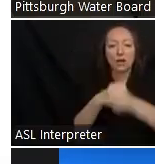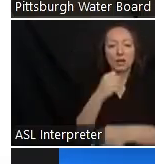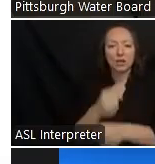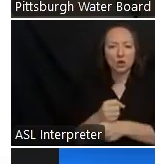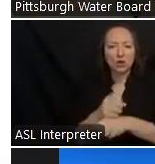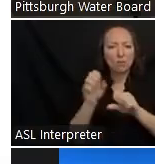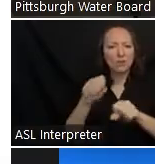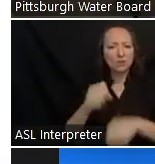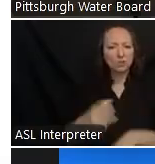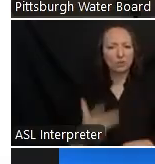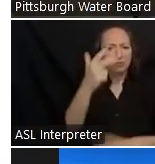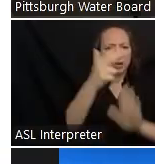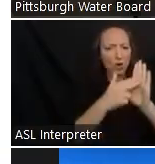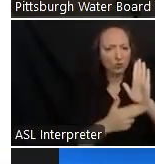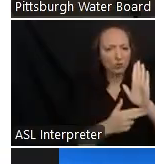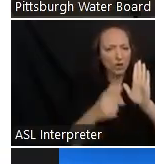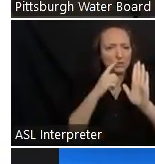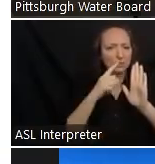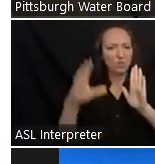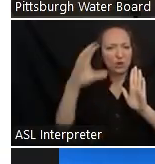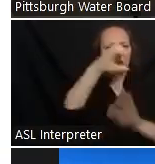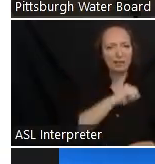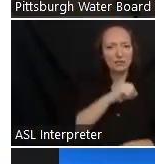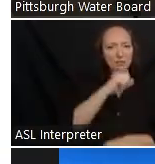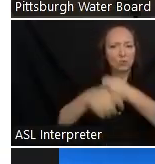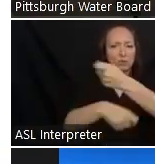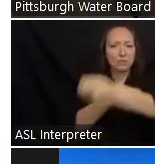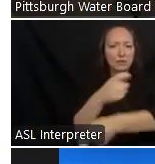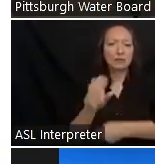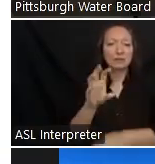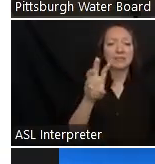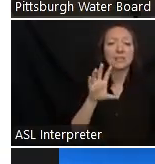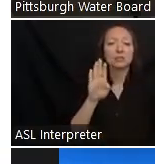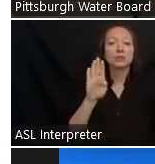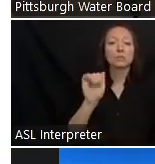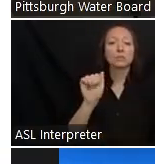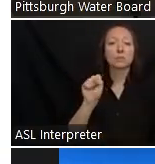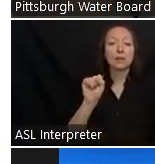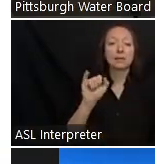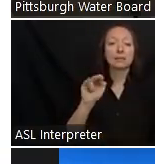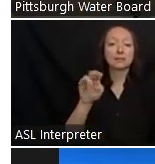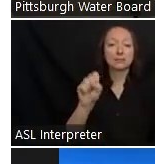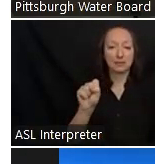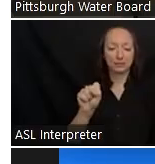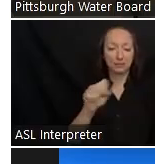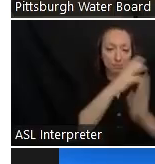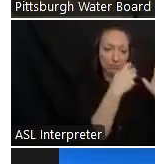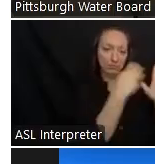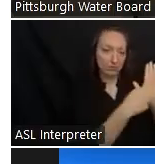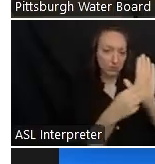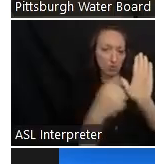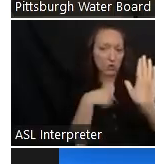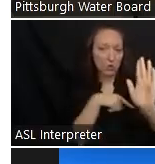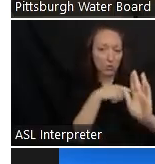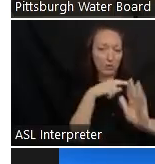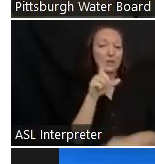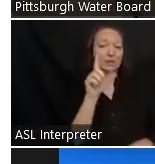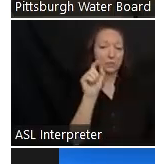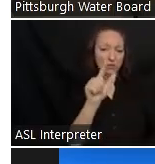of 600 basins. So as shown in this table, we replaced 736 basins in